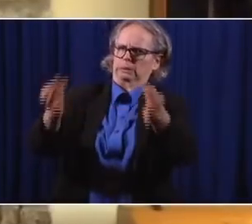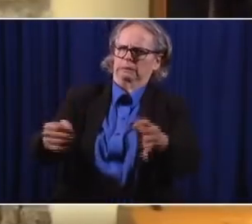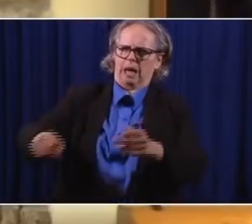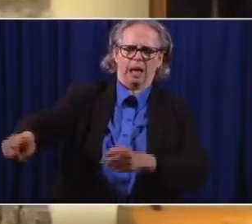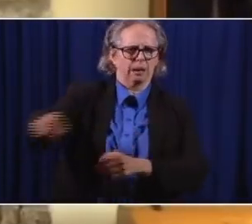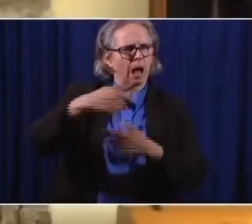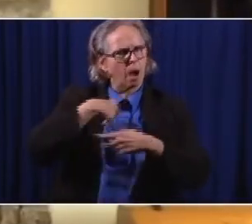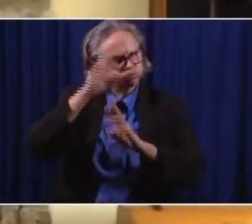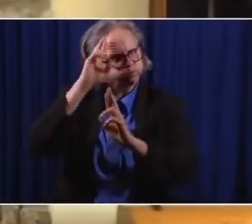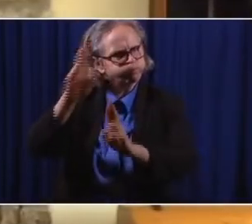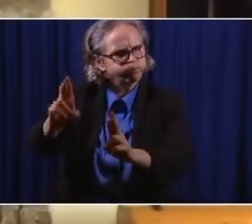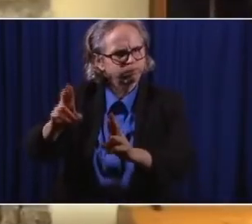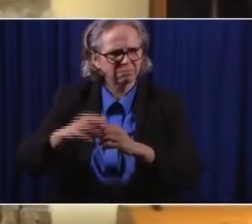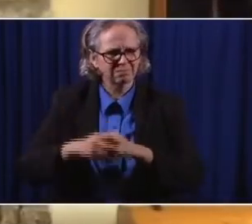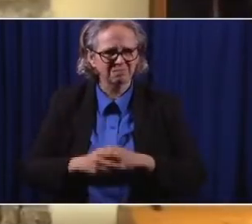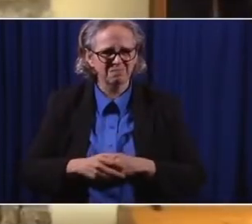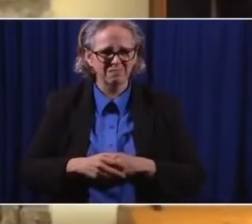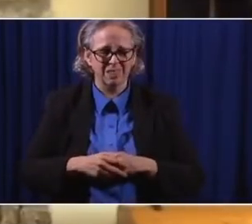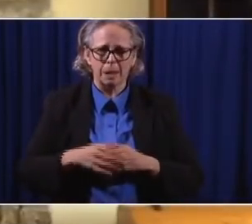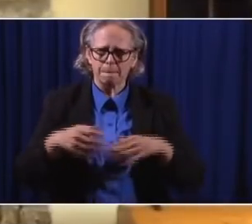We're going to do a study,